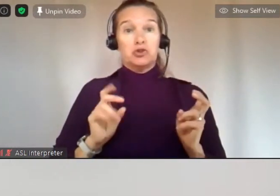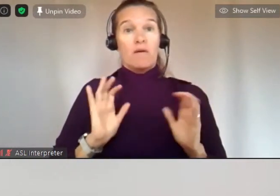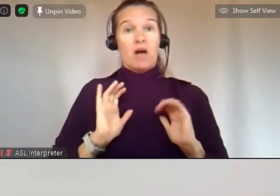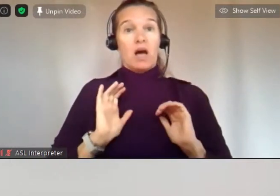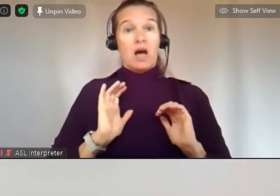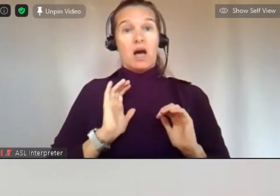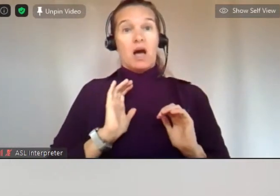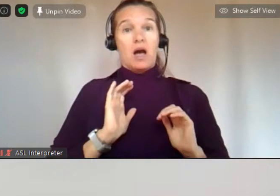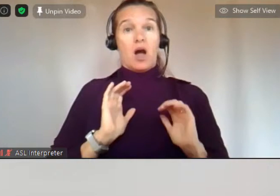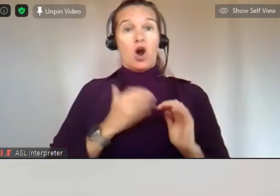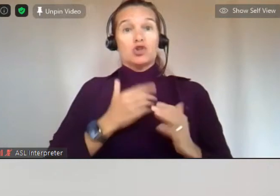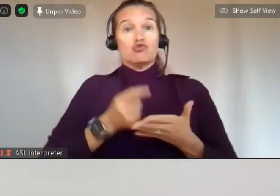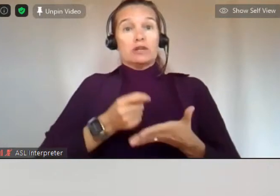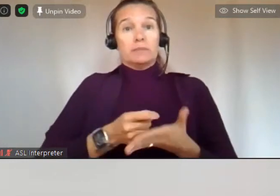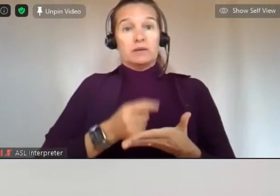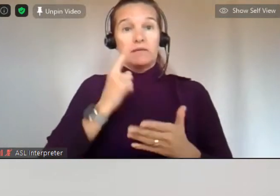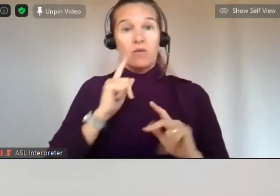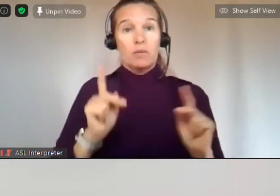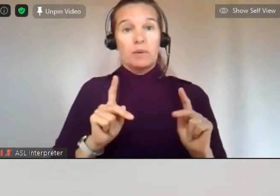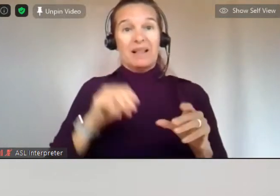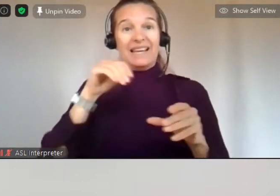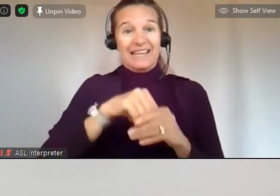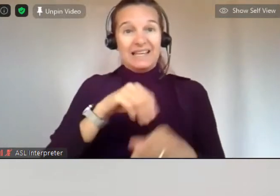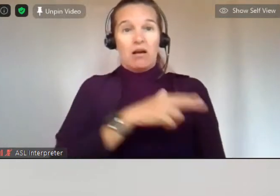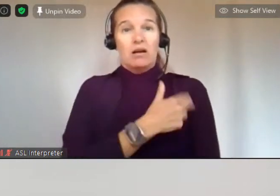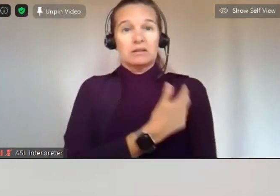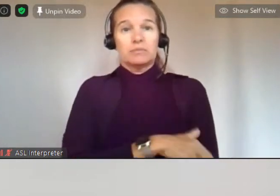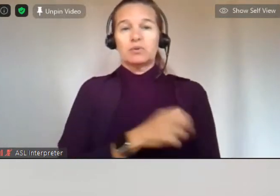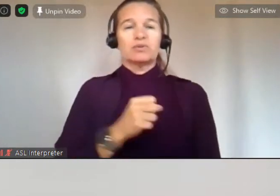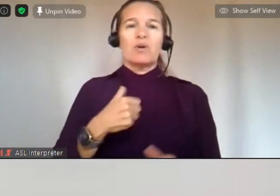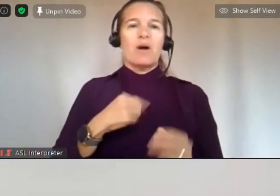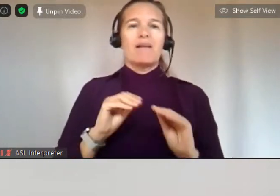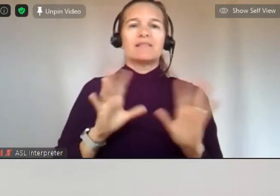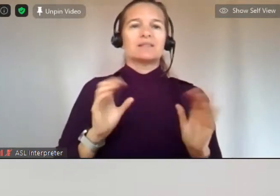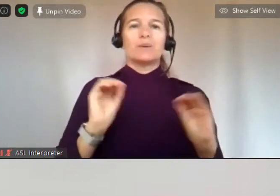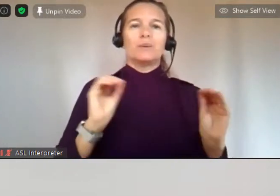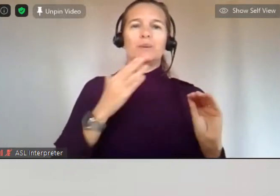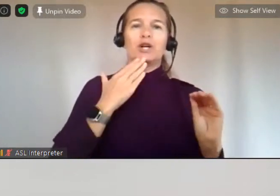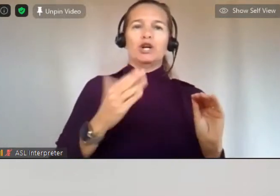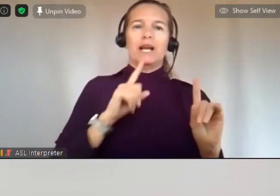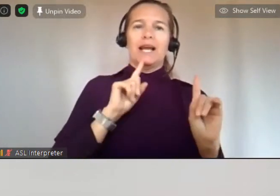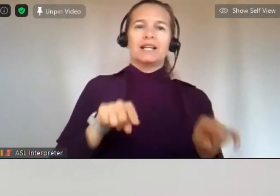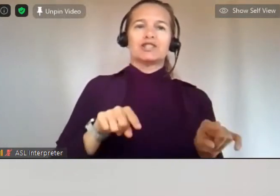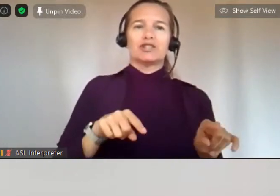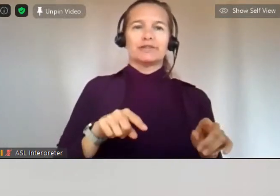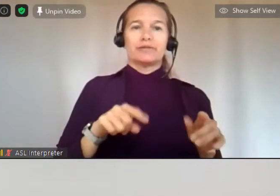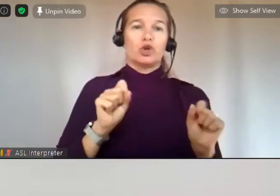hospital. So I can't give you a good answer for it.